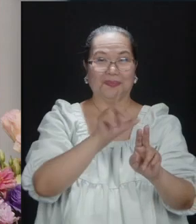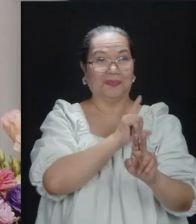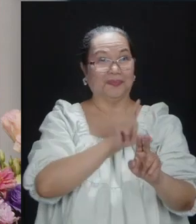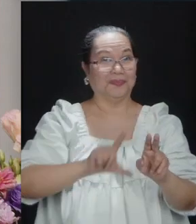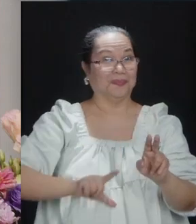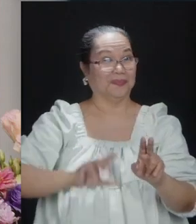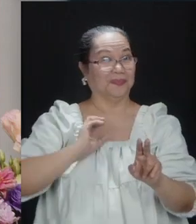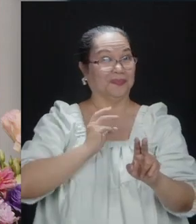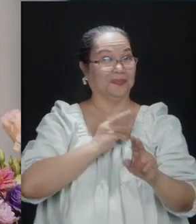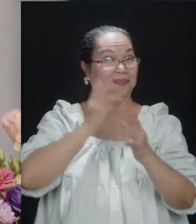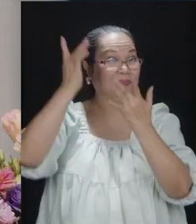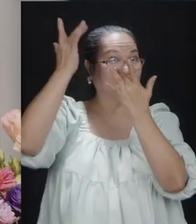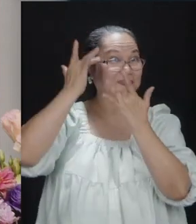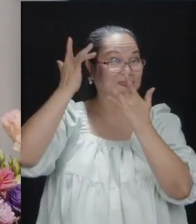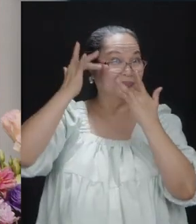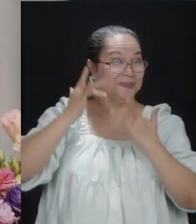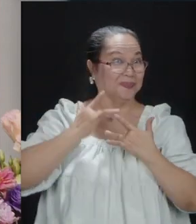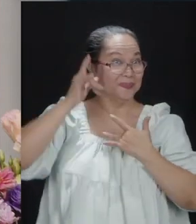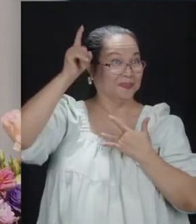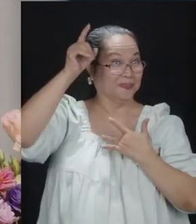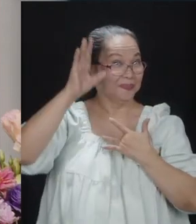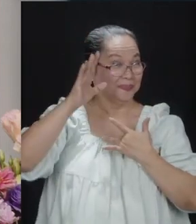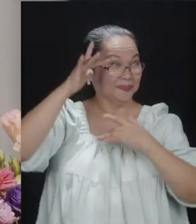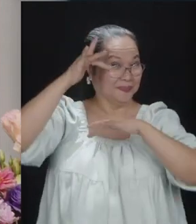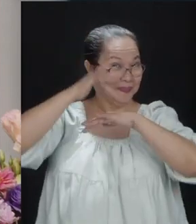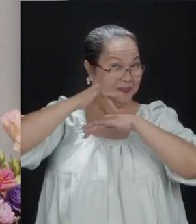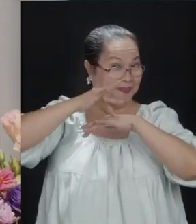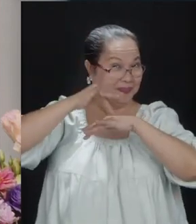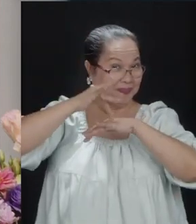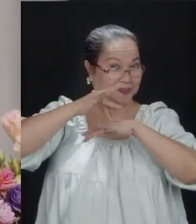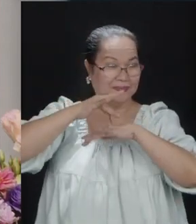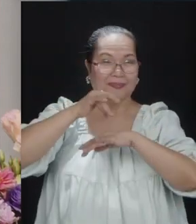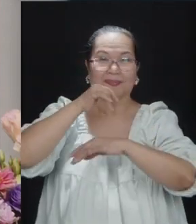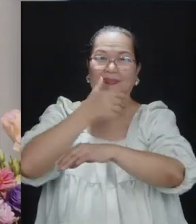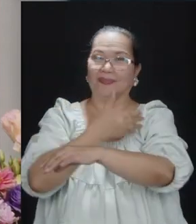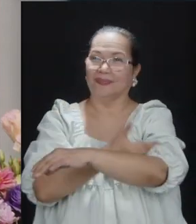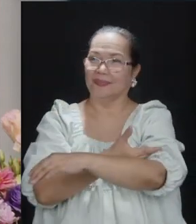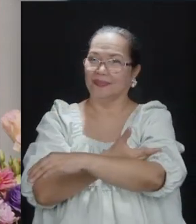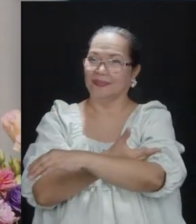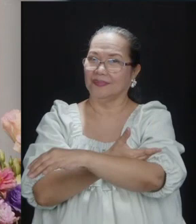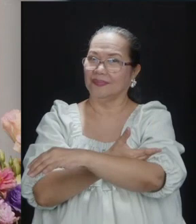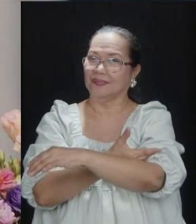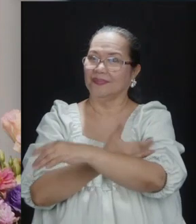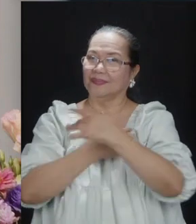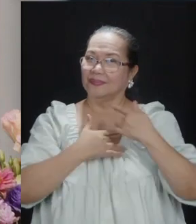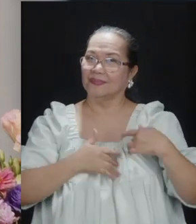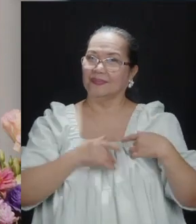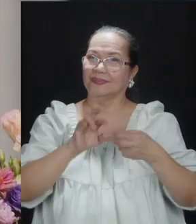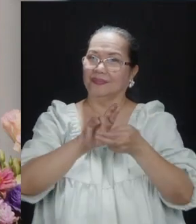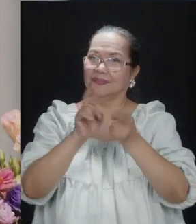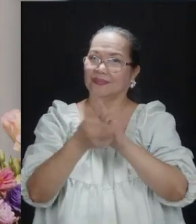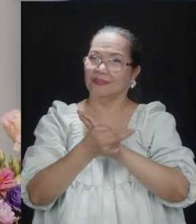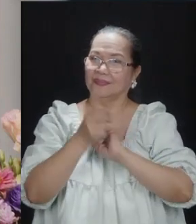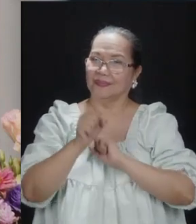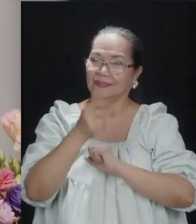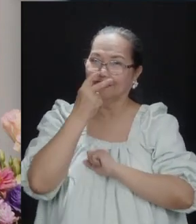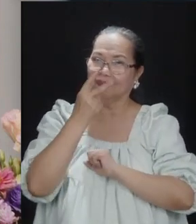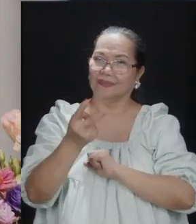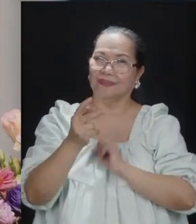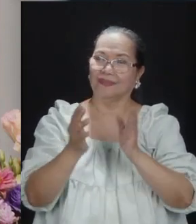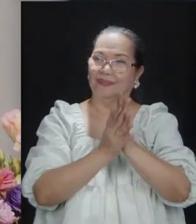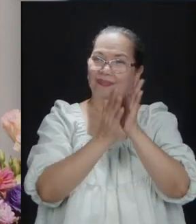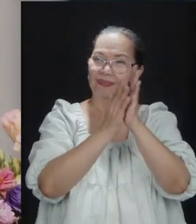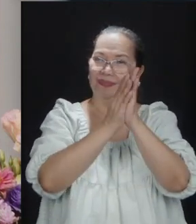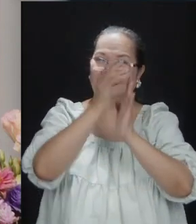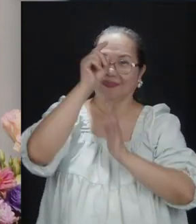our compassionate God, steered our daughter's heart to repentance. Now today, we can only praise